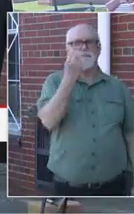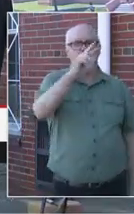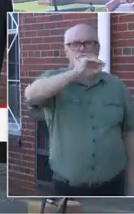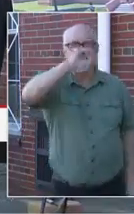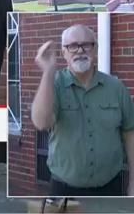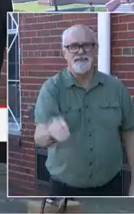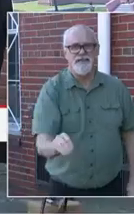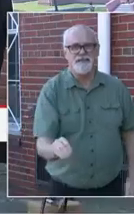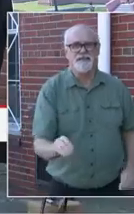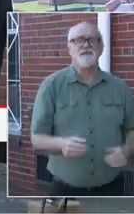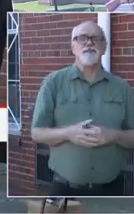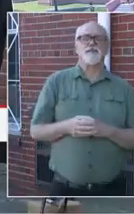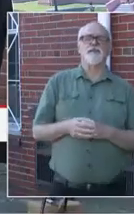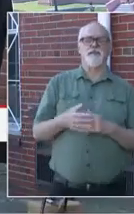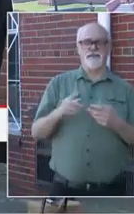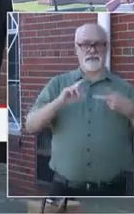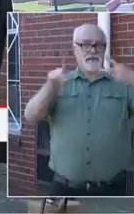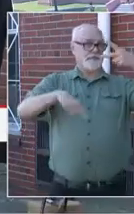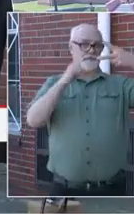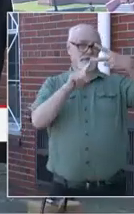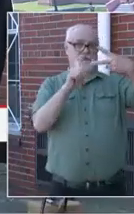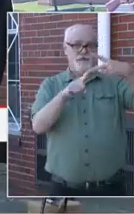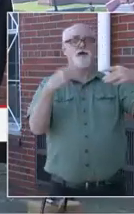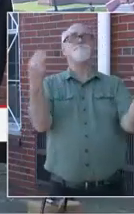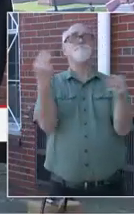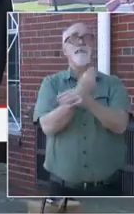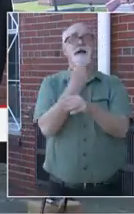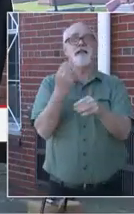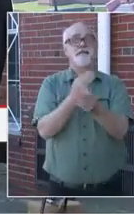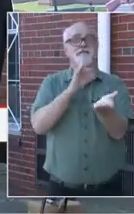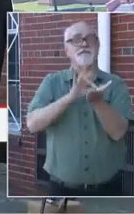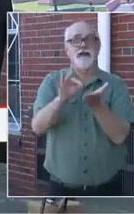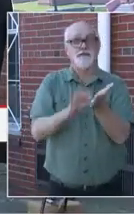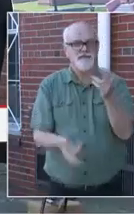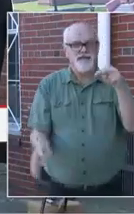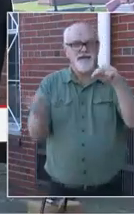a 9% increase in their math performance,